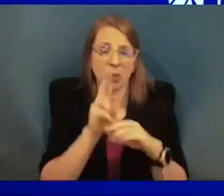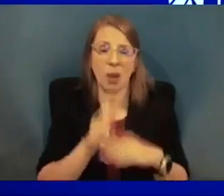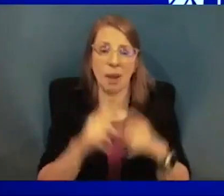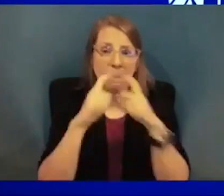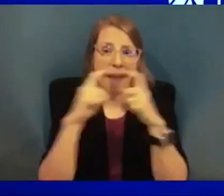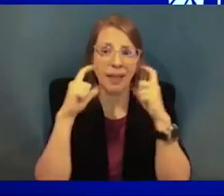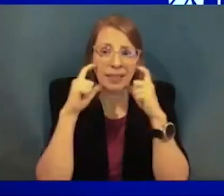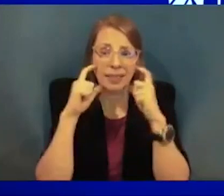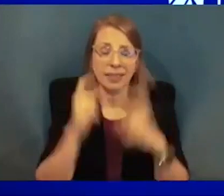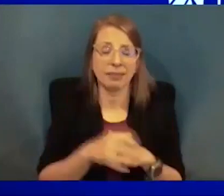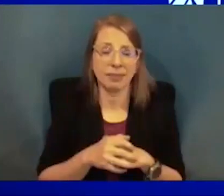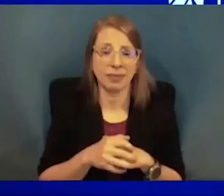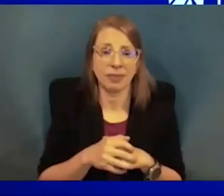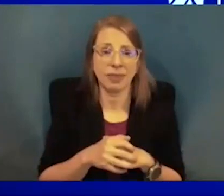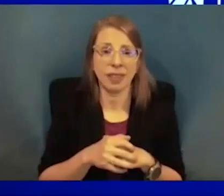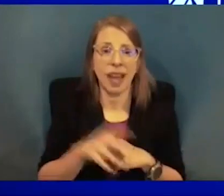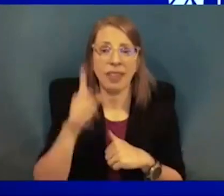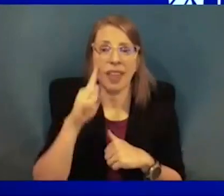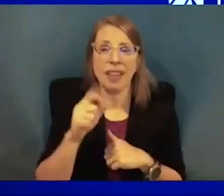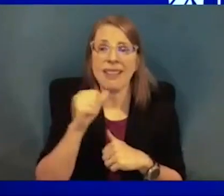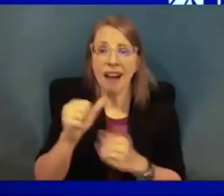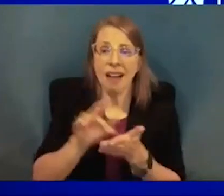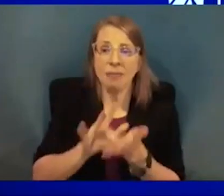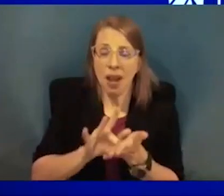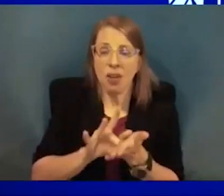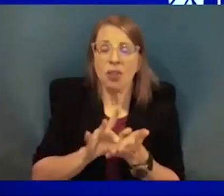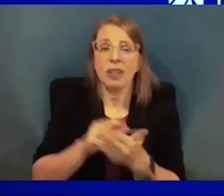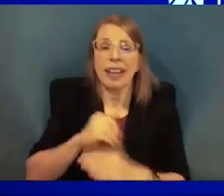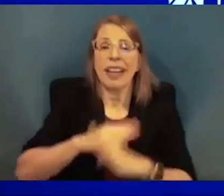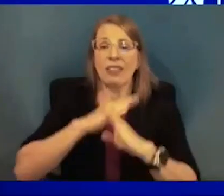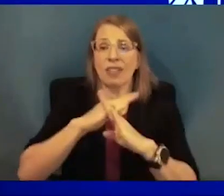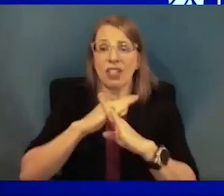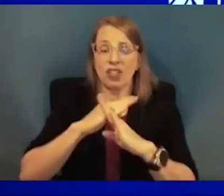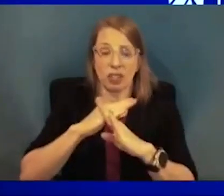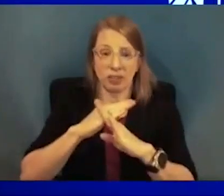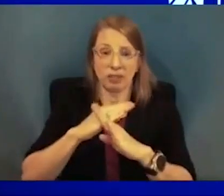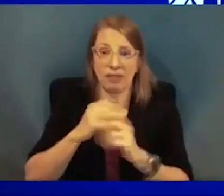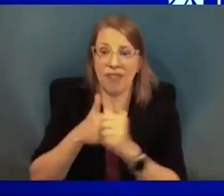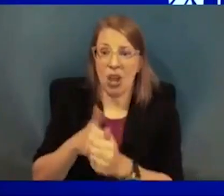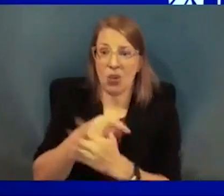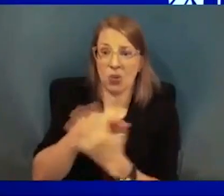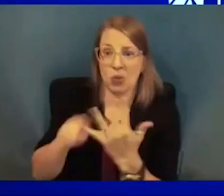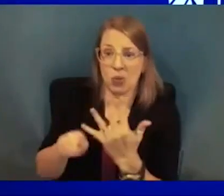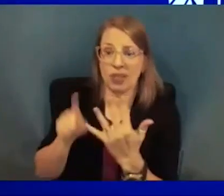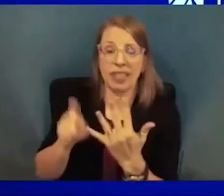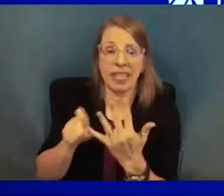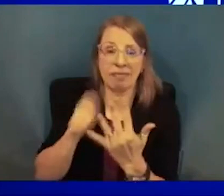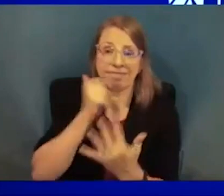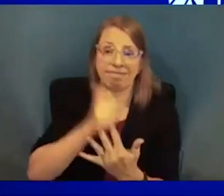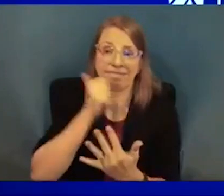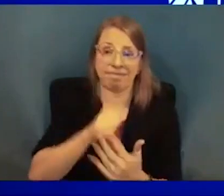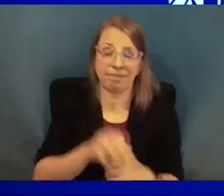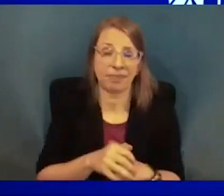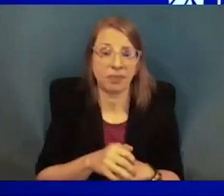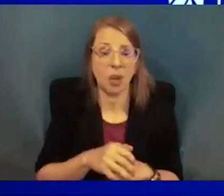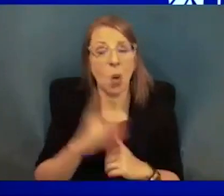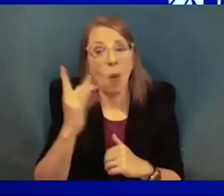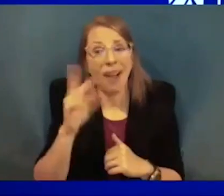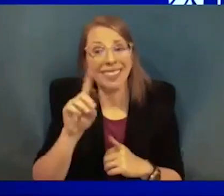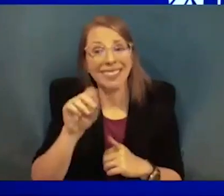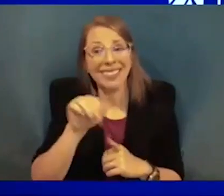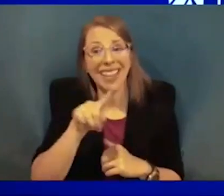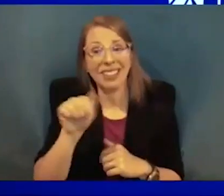interventions and doing those on a regular basis, especially given now the prevalence of the disease itself and Delta